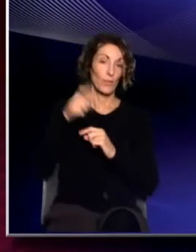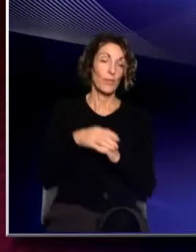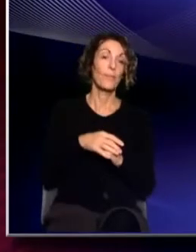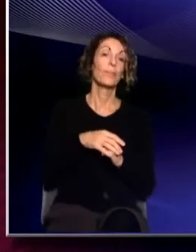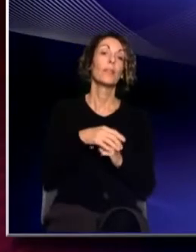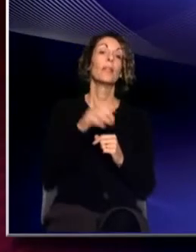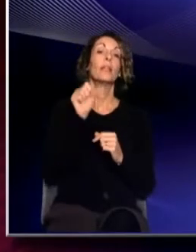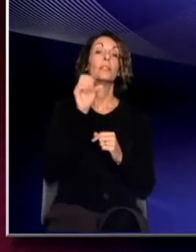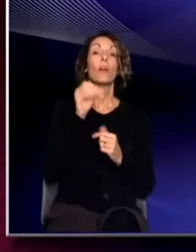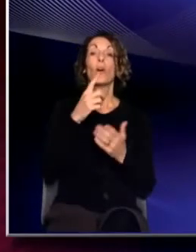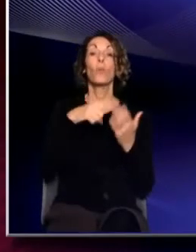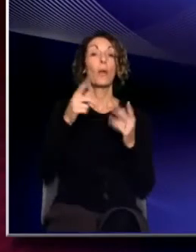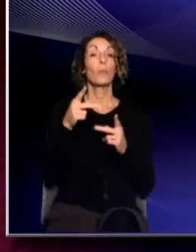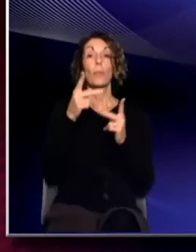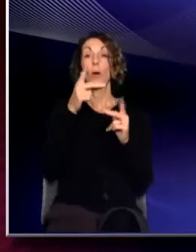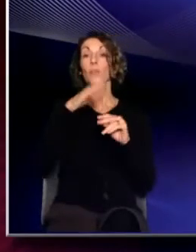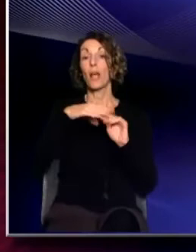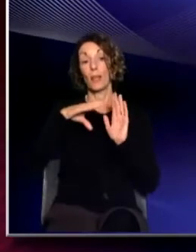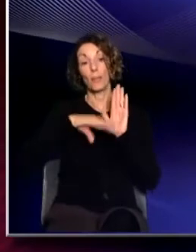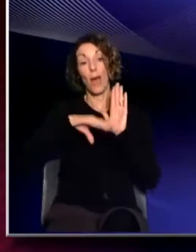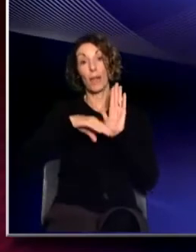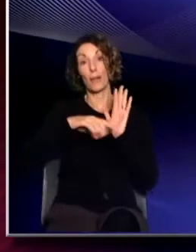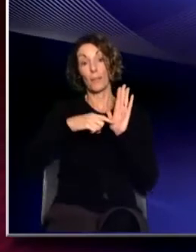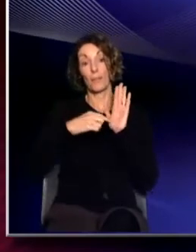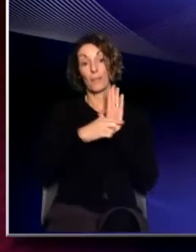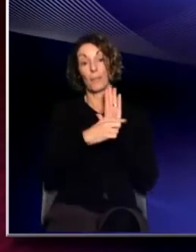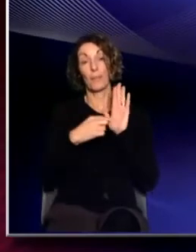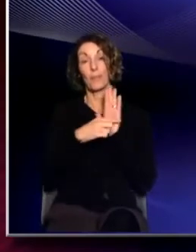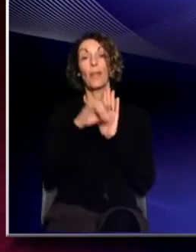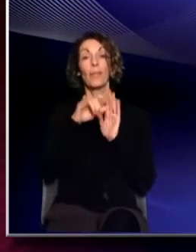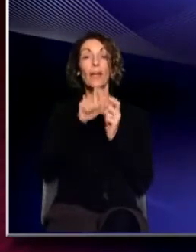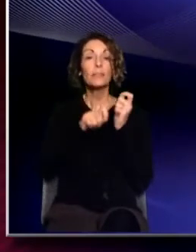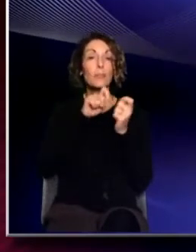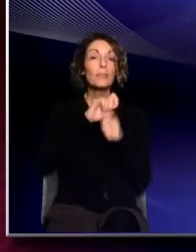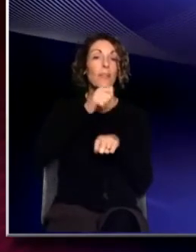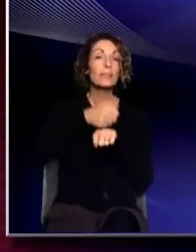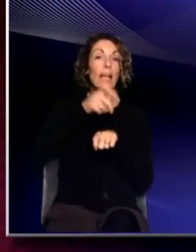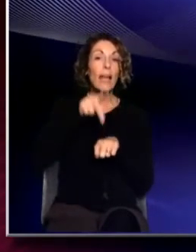And so what is proposed in the bottom is that specific setup and how that would look.